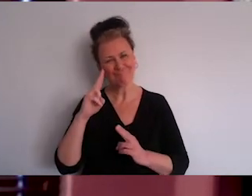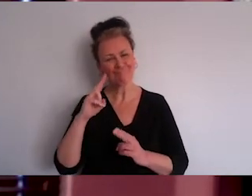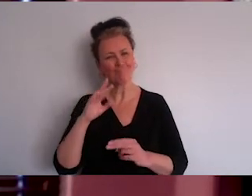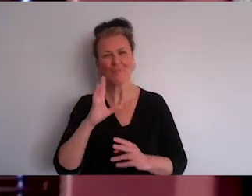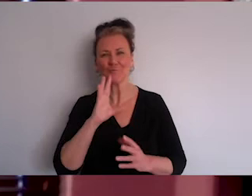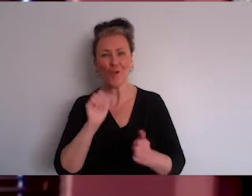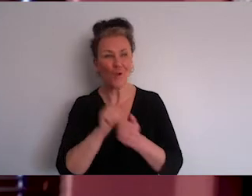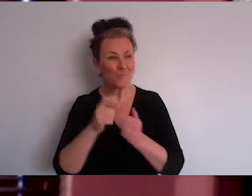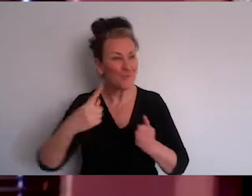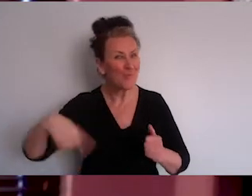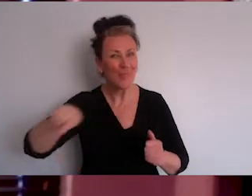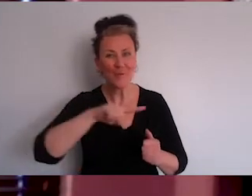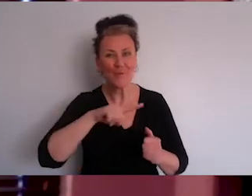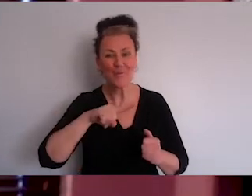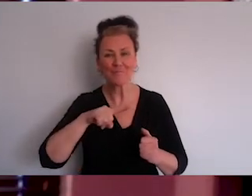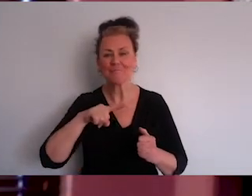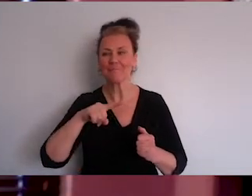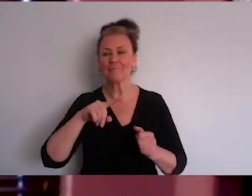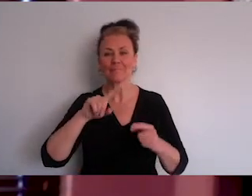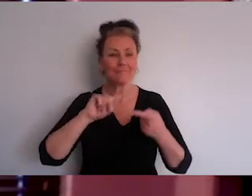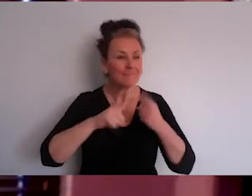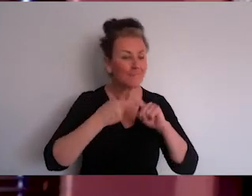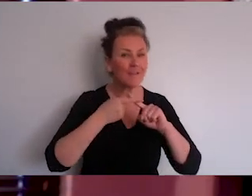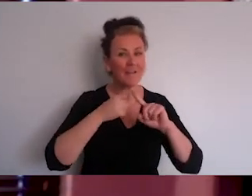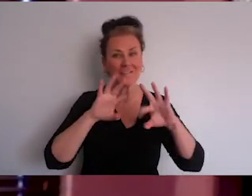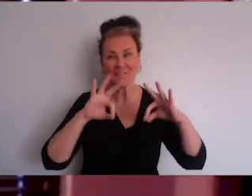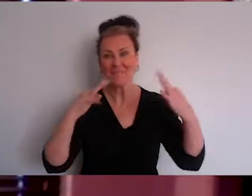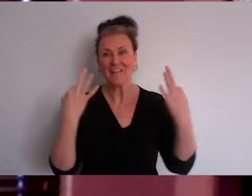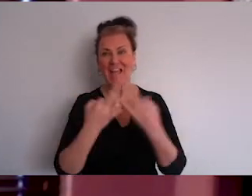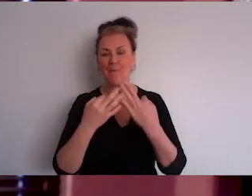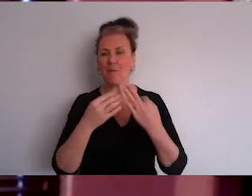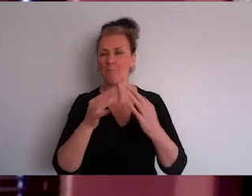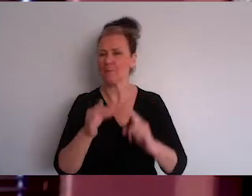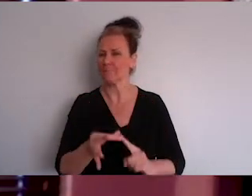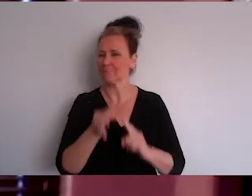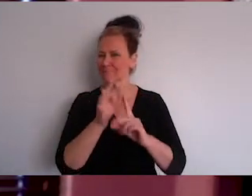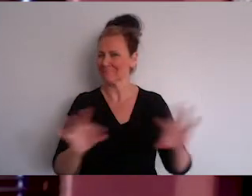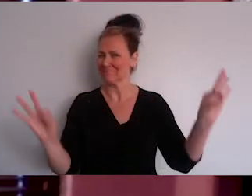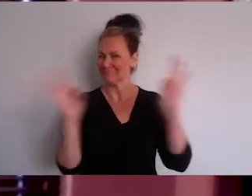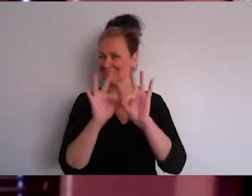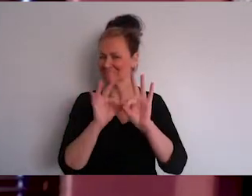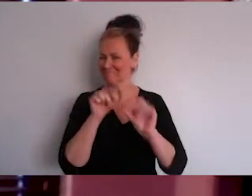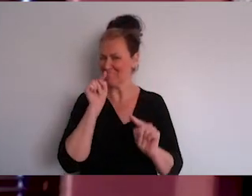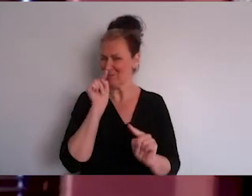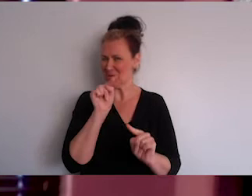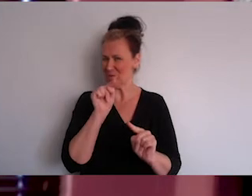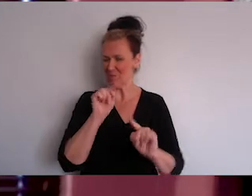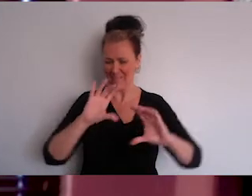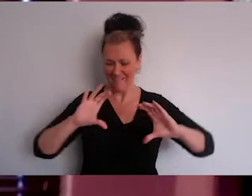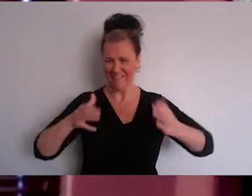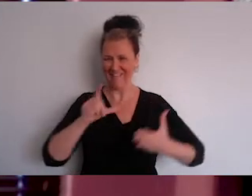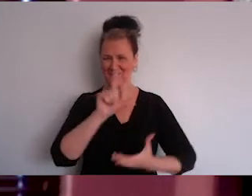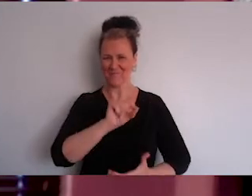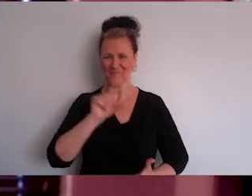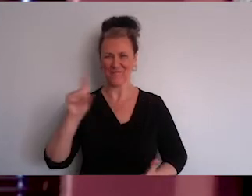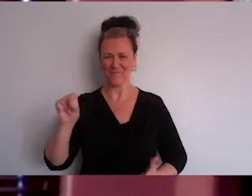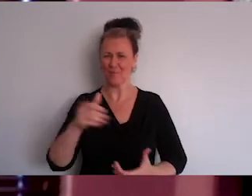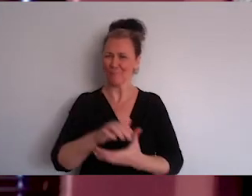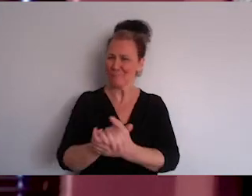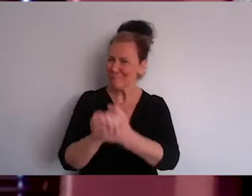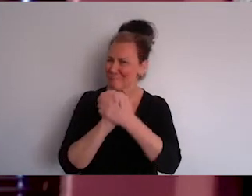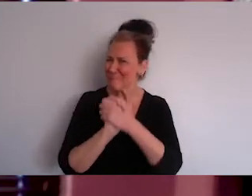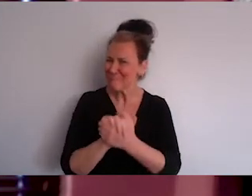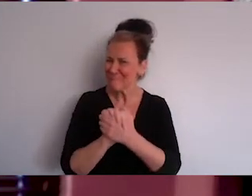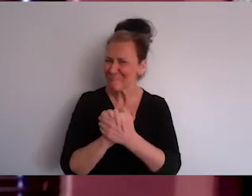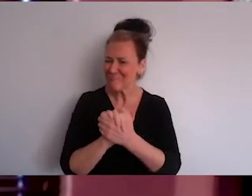and staff, friends and families of the graduates, and most of all, you, the class of 2020.